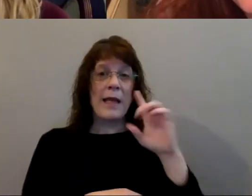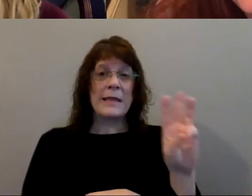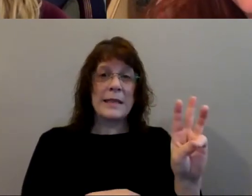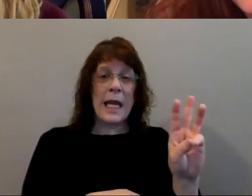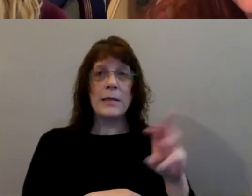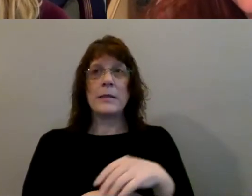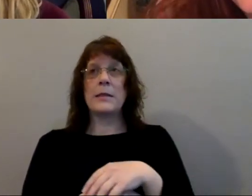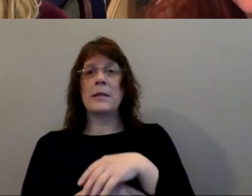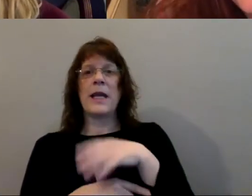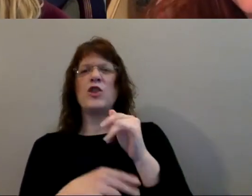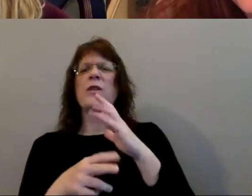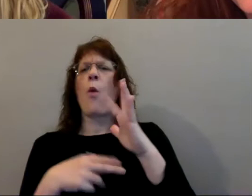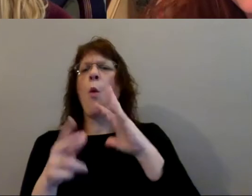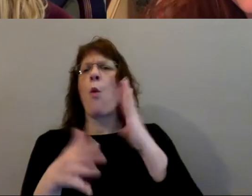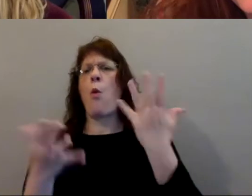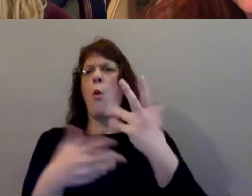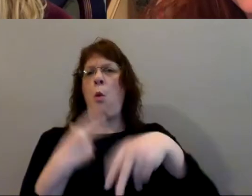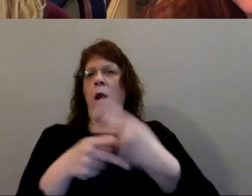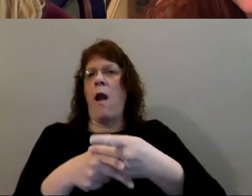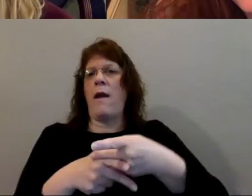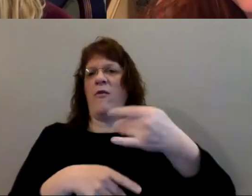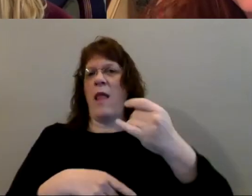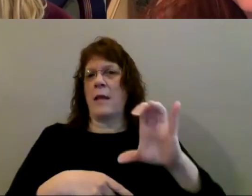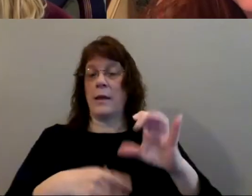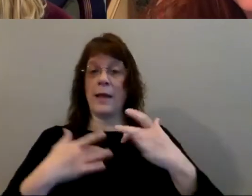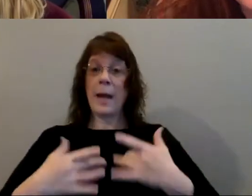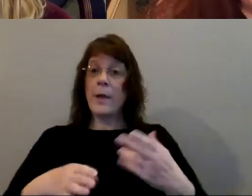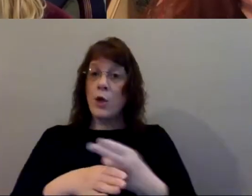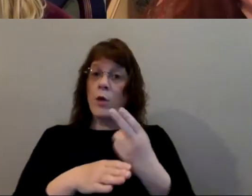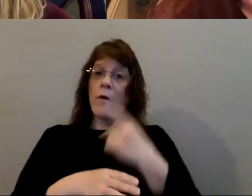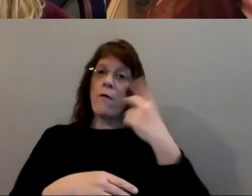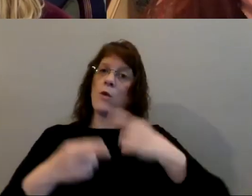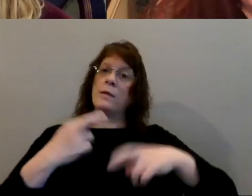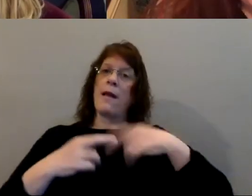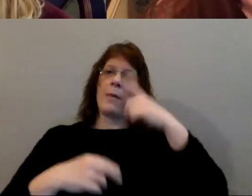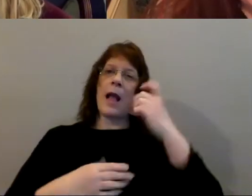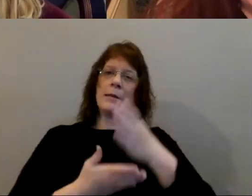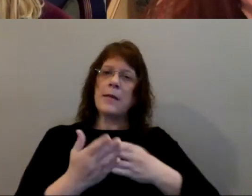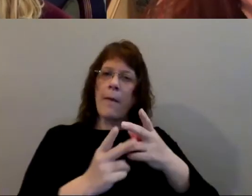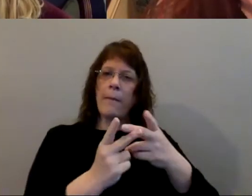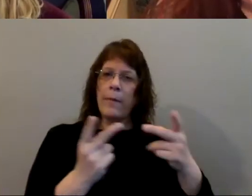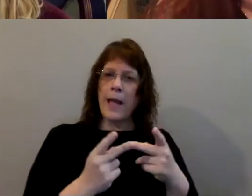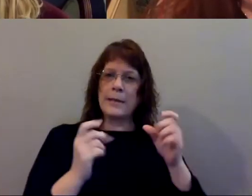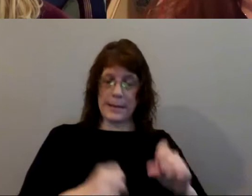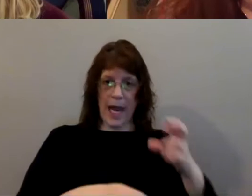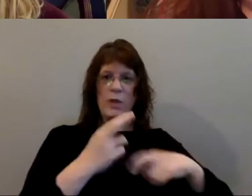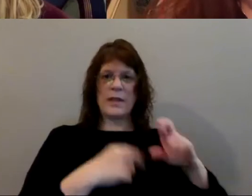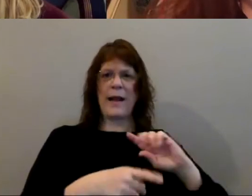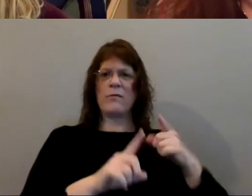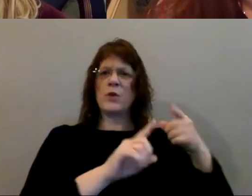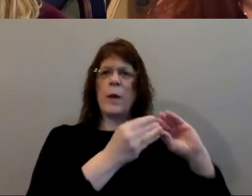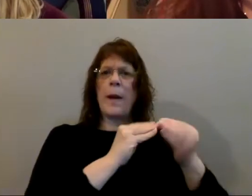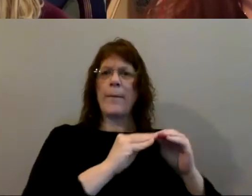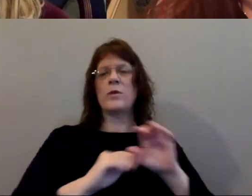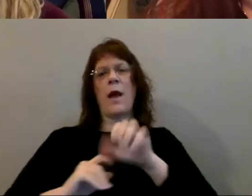just telling you what kind of plastic it is. And often that's very useful in recycling, because I think certain places can recycle certain plastics while